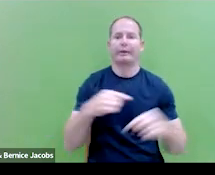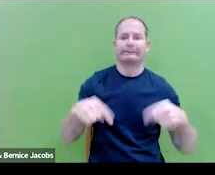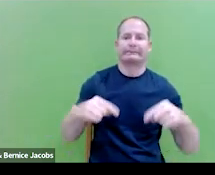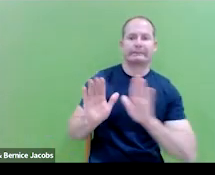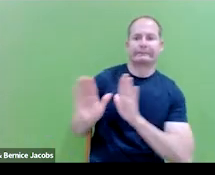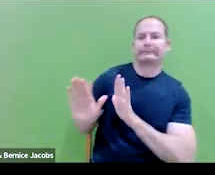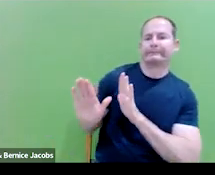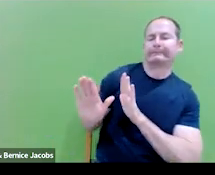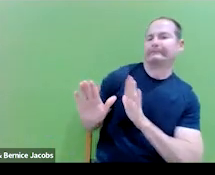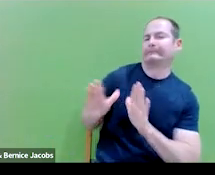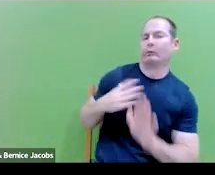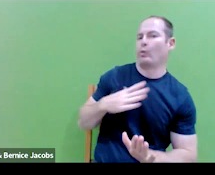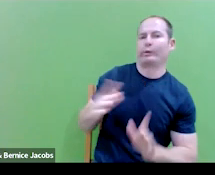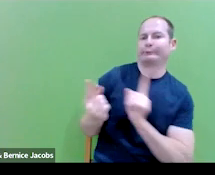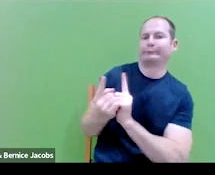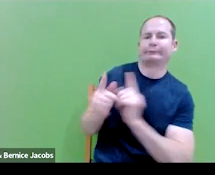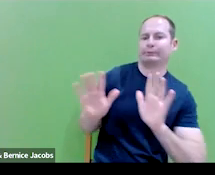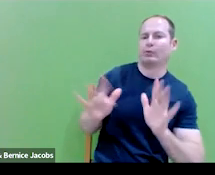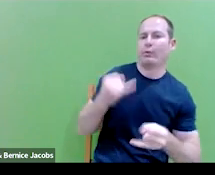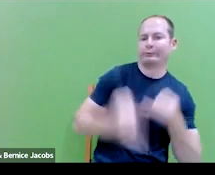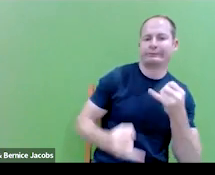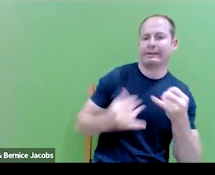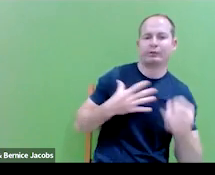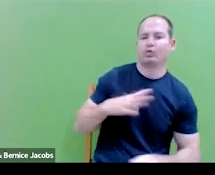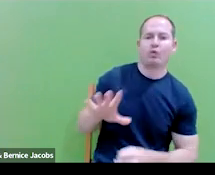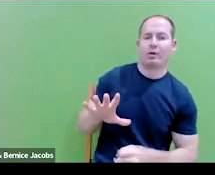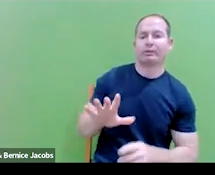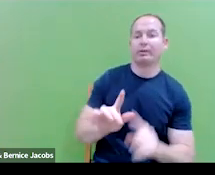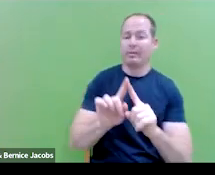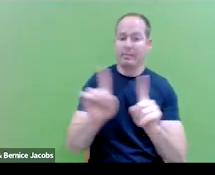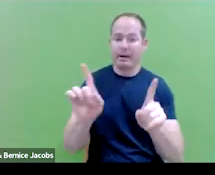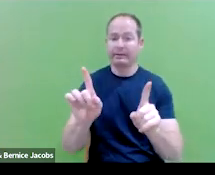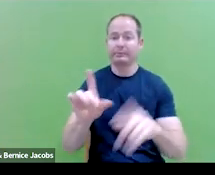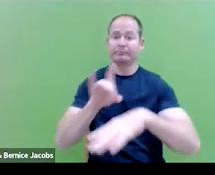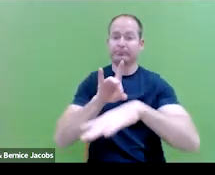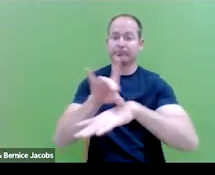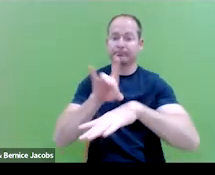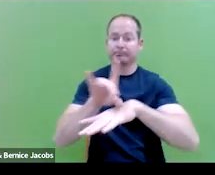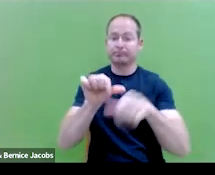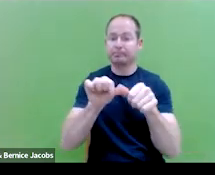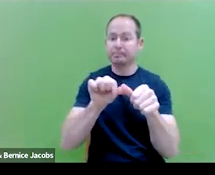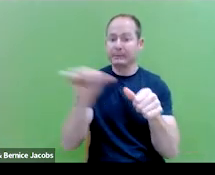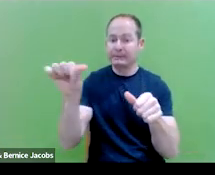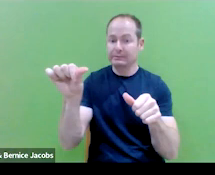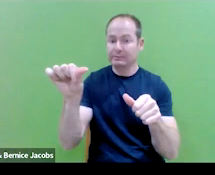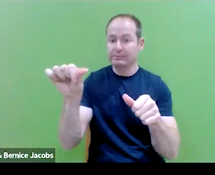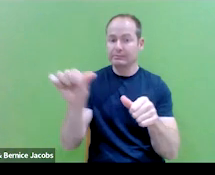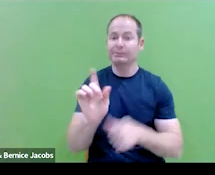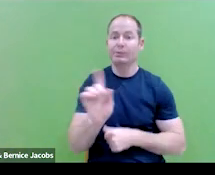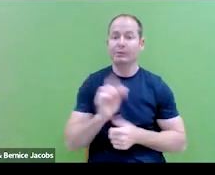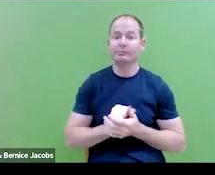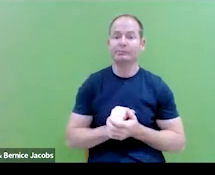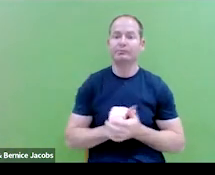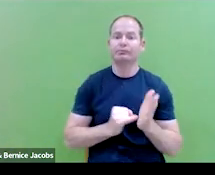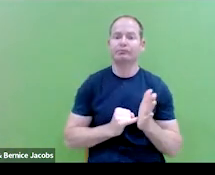because we don't want to make mistakes. But the best advice I can give in terms of getting into this sector is just to